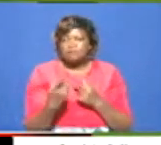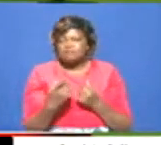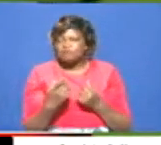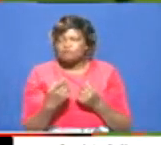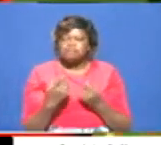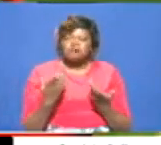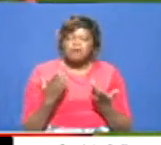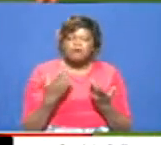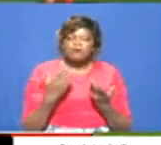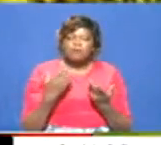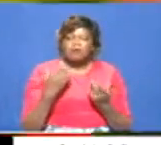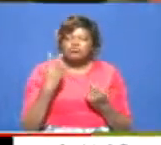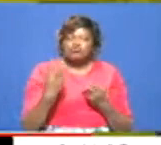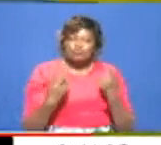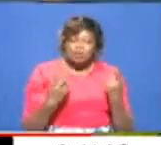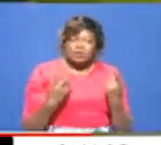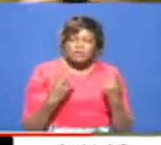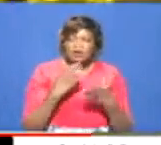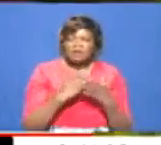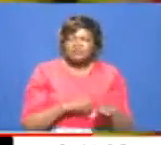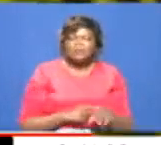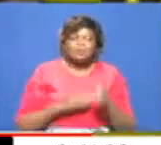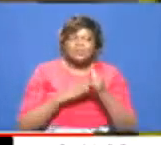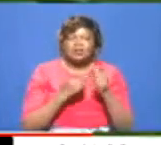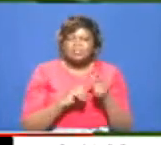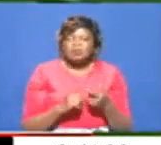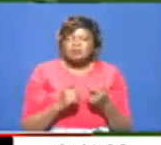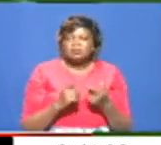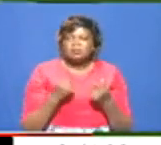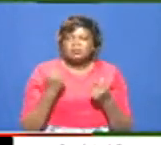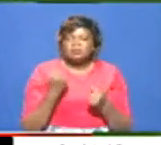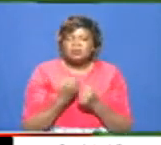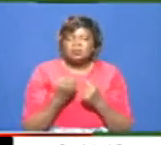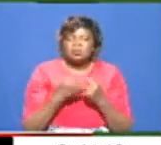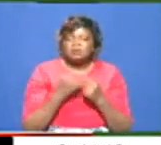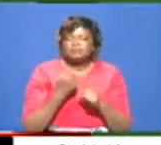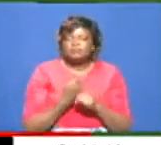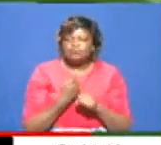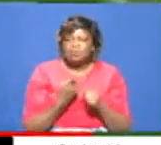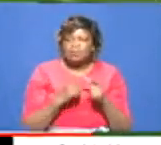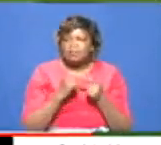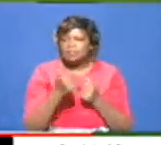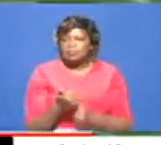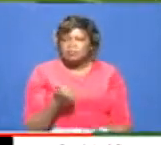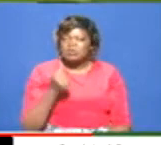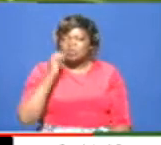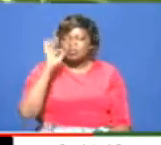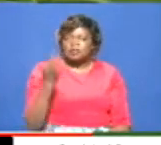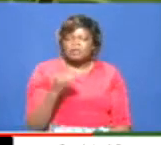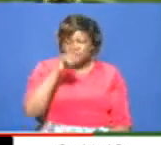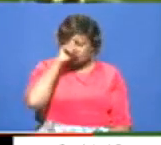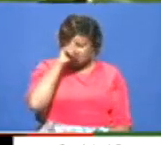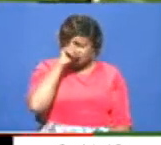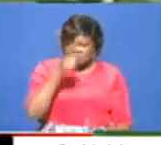forcing a 2-1 halftime lead. Now, in the second half, Jasmine Teresa added a third for the Egyptians as